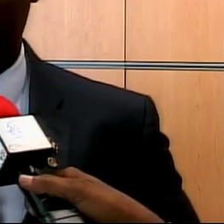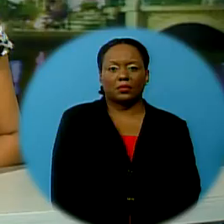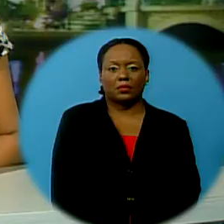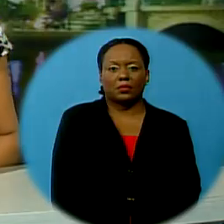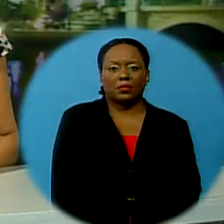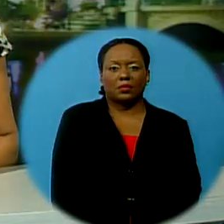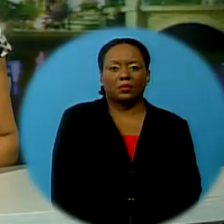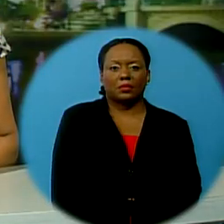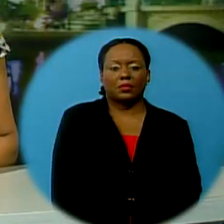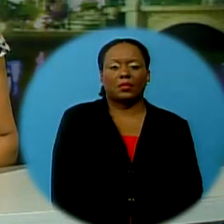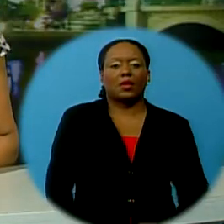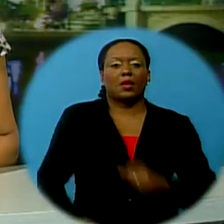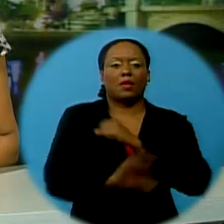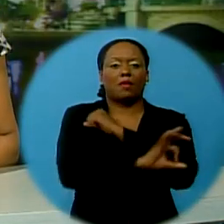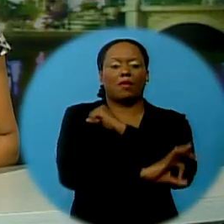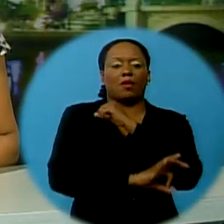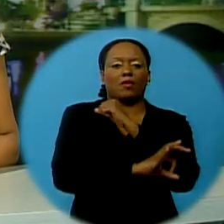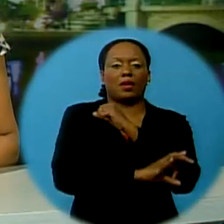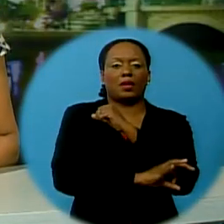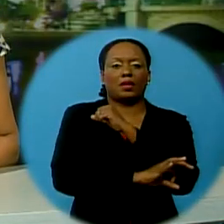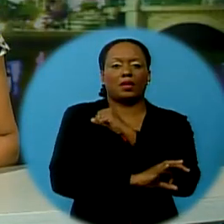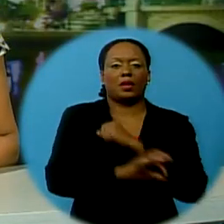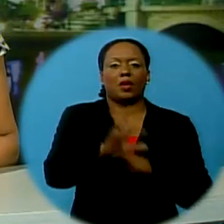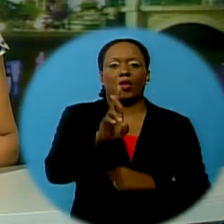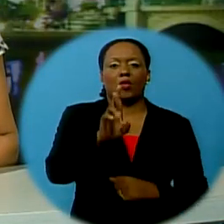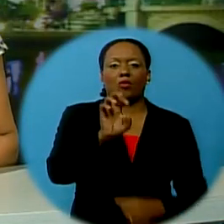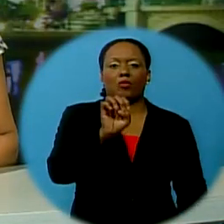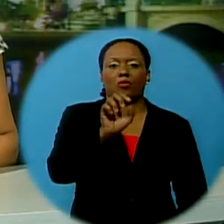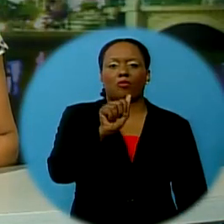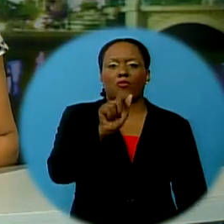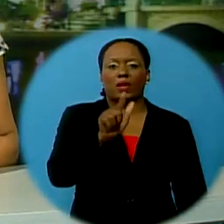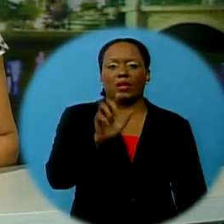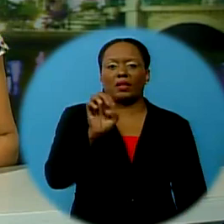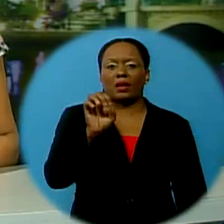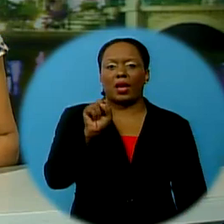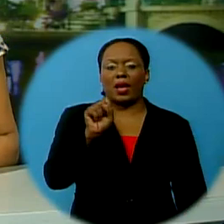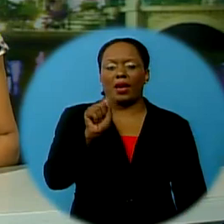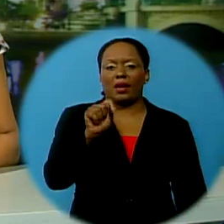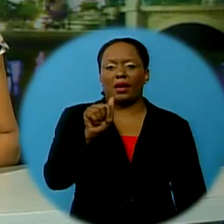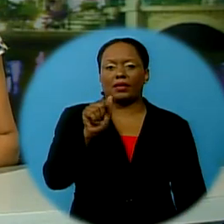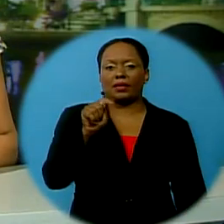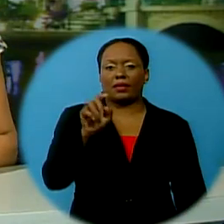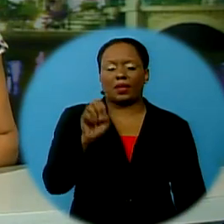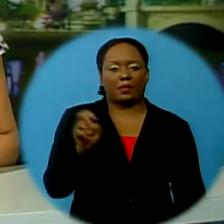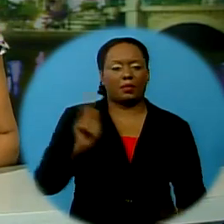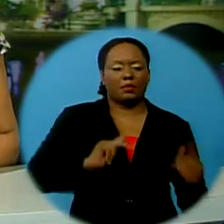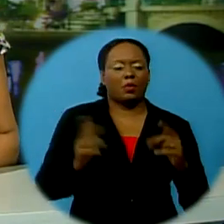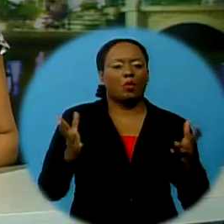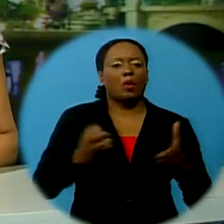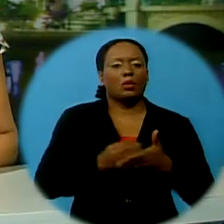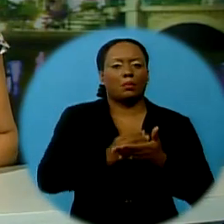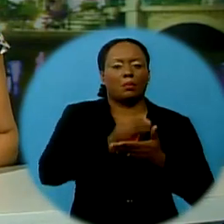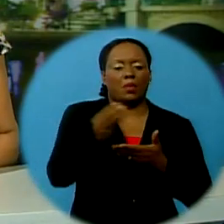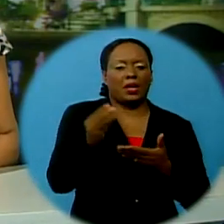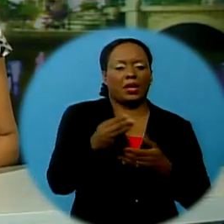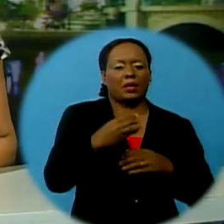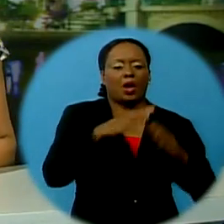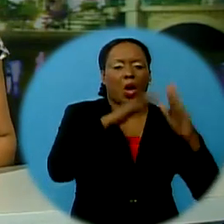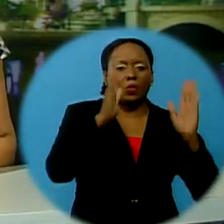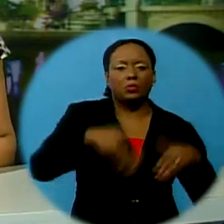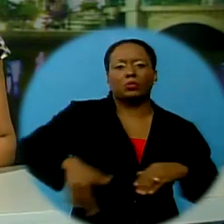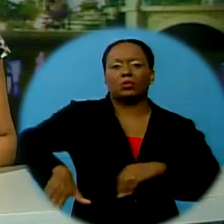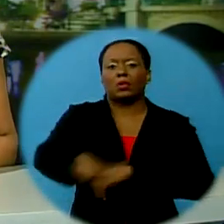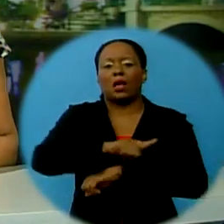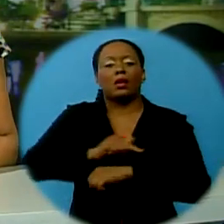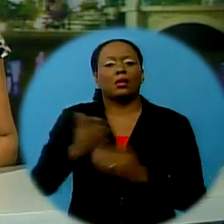Barbados. Well, foreign real estate buyers are again showing keen interest in properties in Barbados. And this is according to